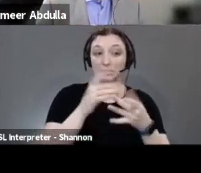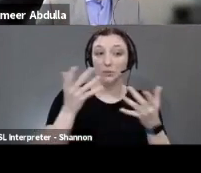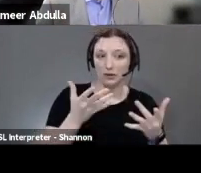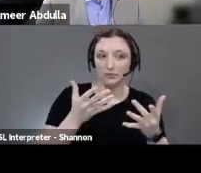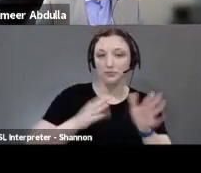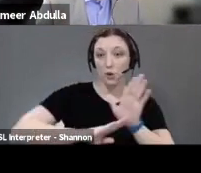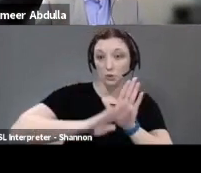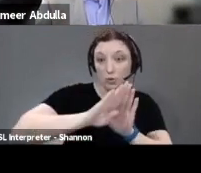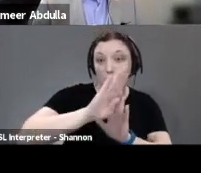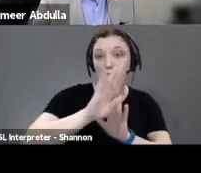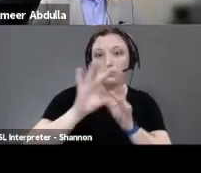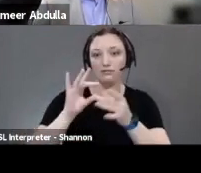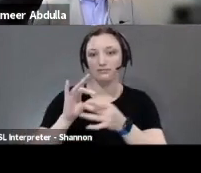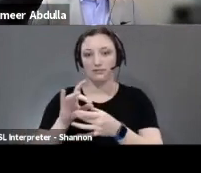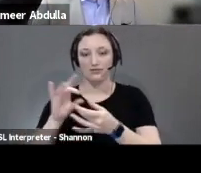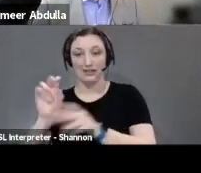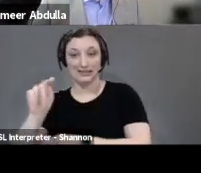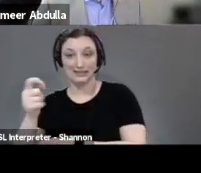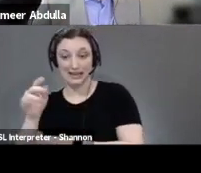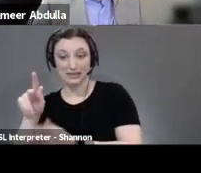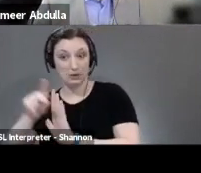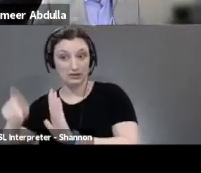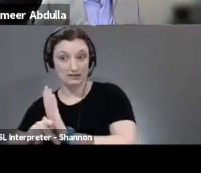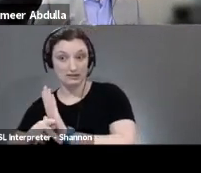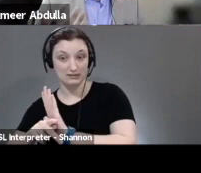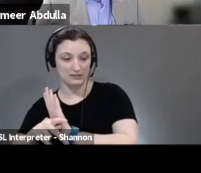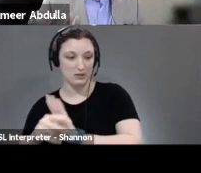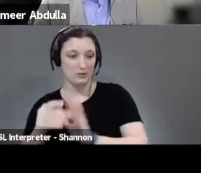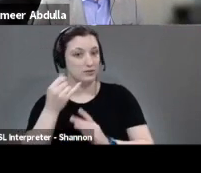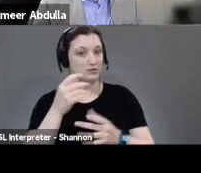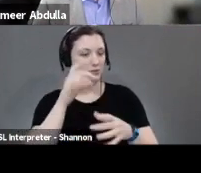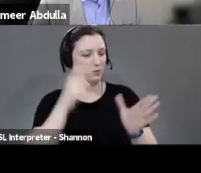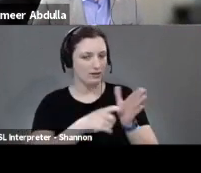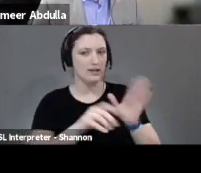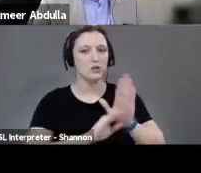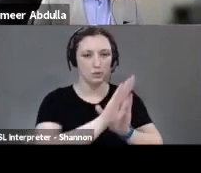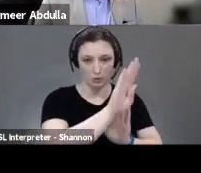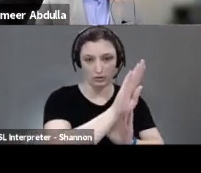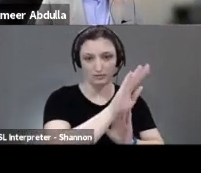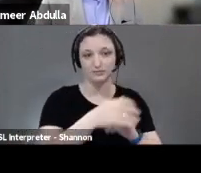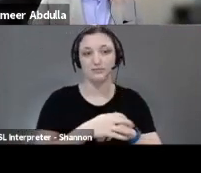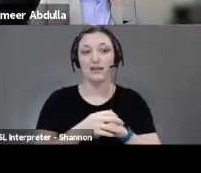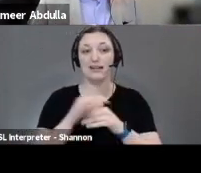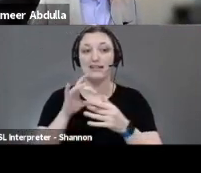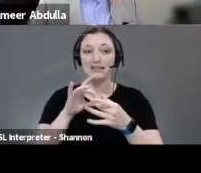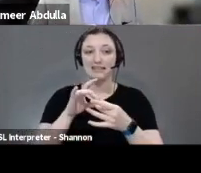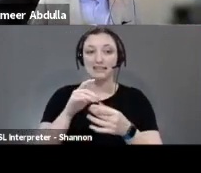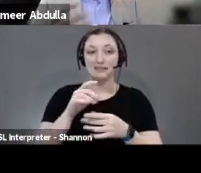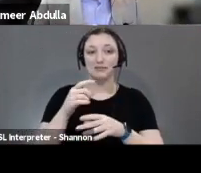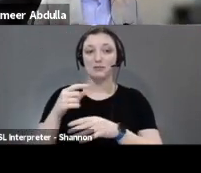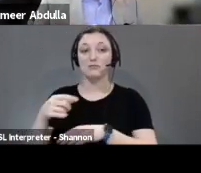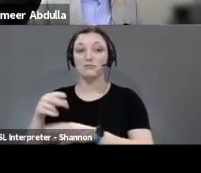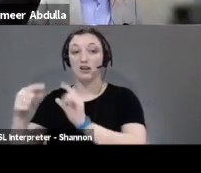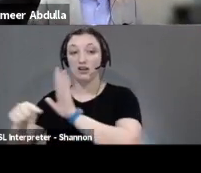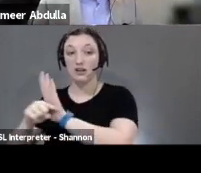policy perspective. The con for that is, again, it's cash flow or externally dependent. You can't necessarily engineer a sale